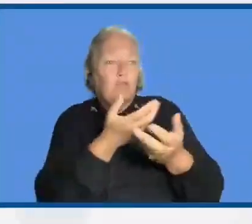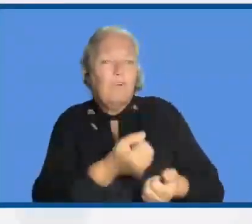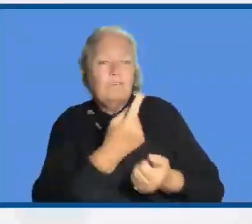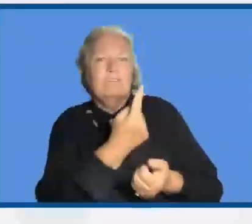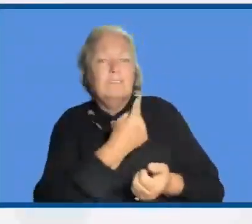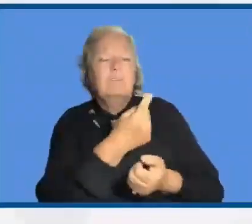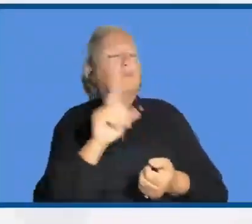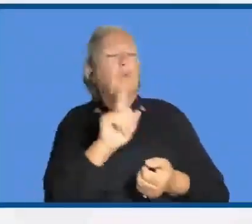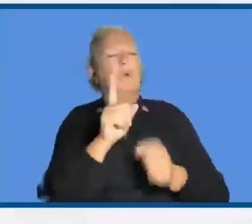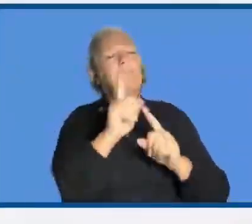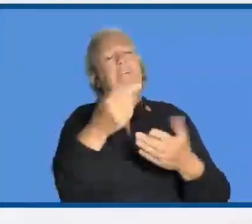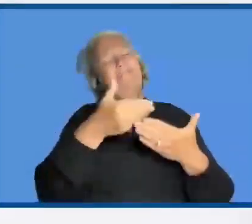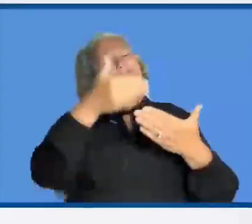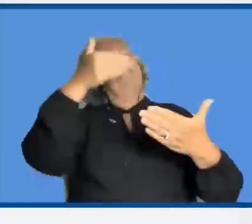time.